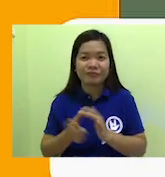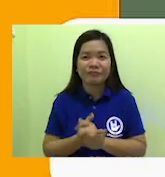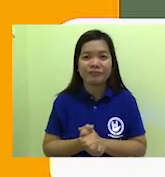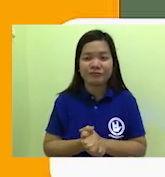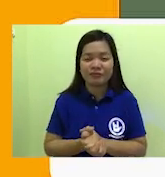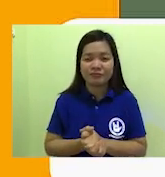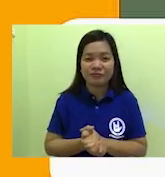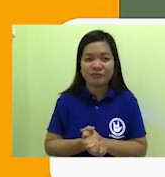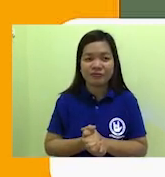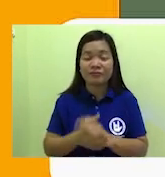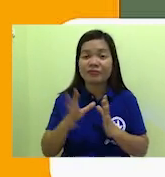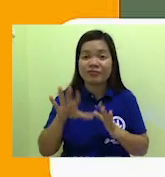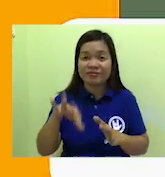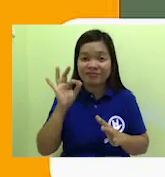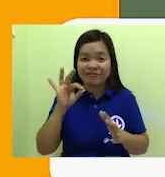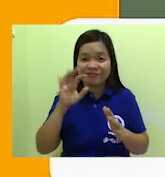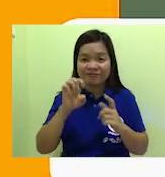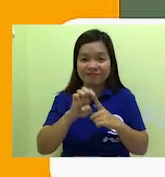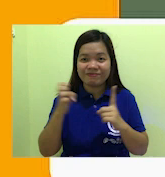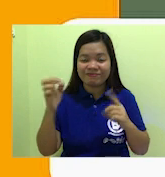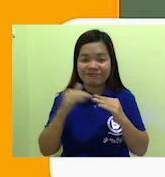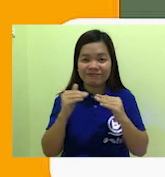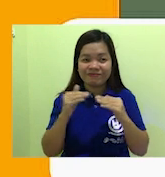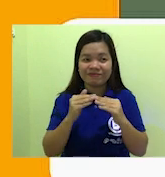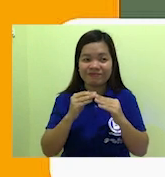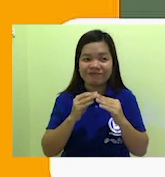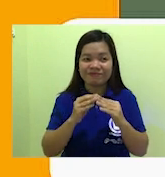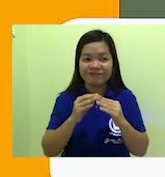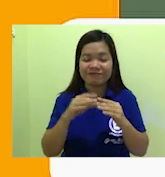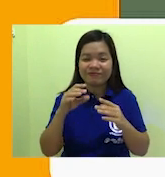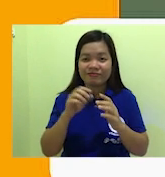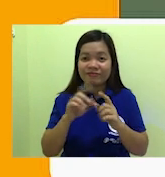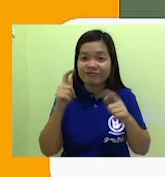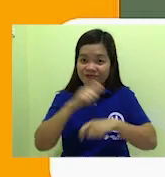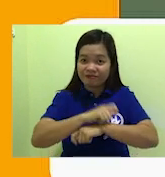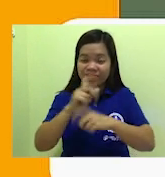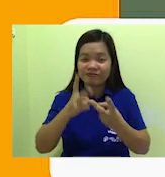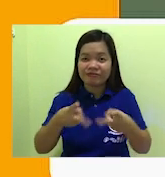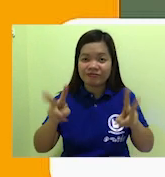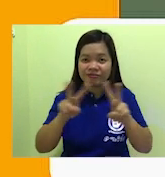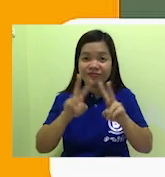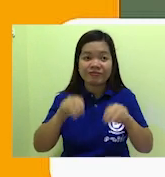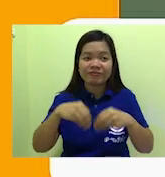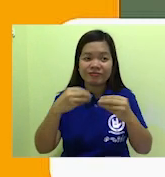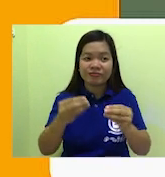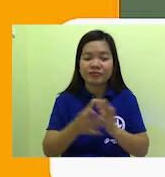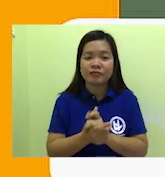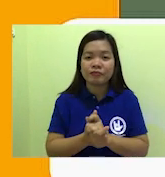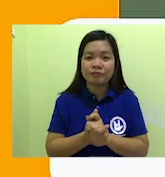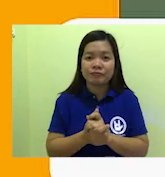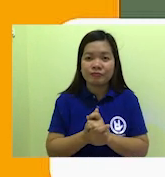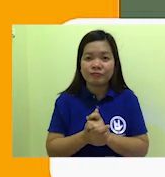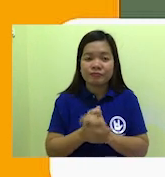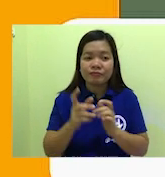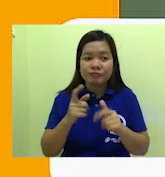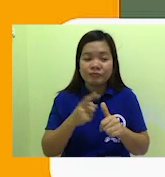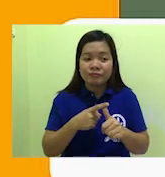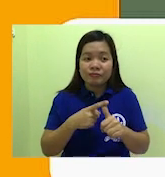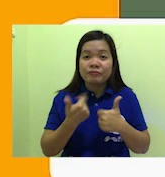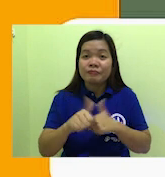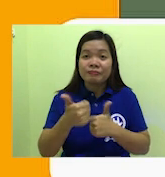minus r sub 2. To find the equation of quadratic function, if the table of values is